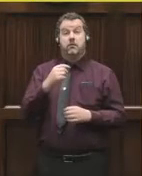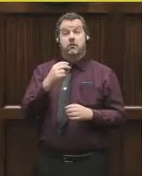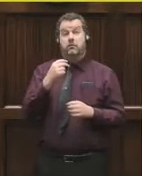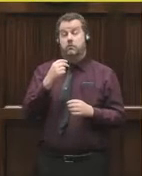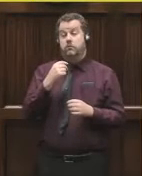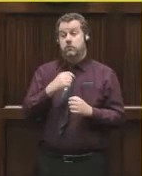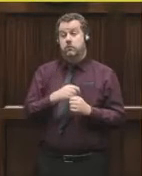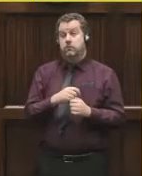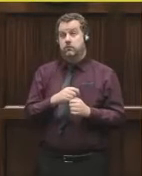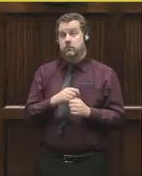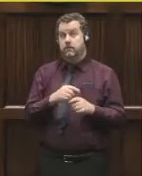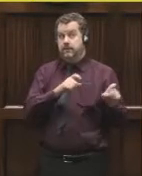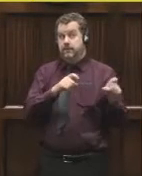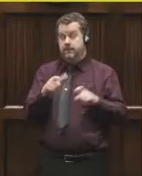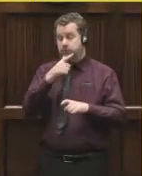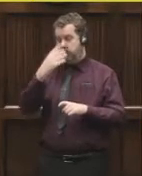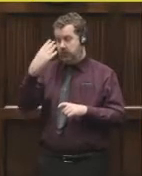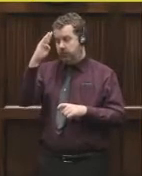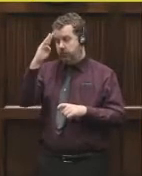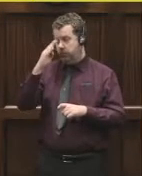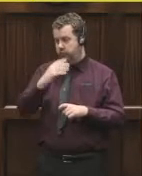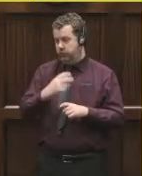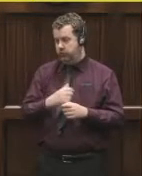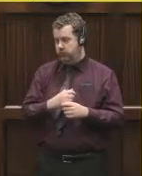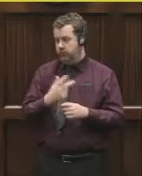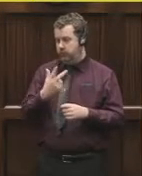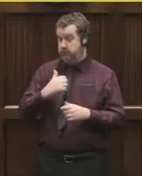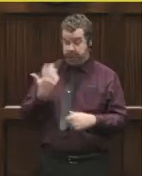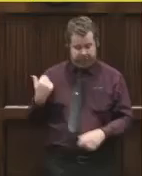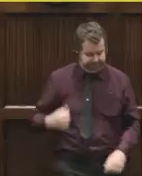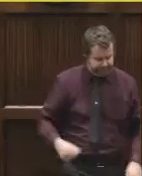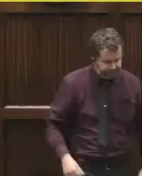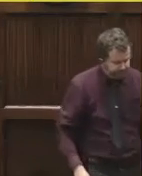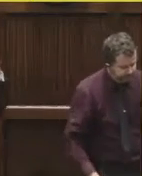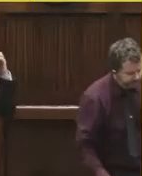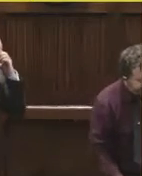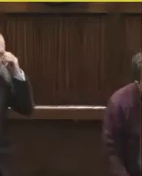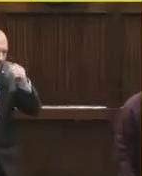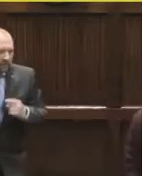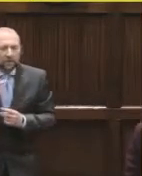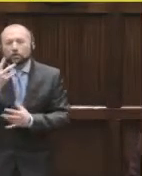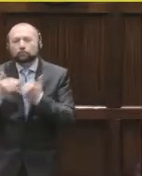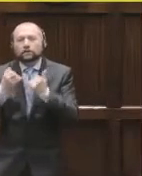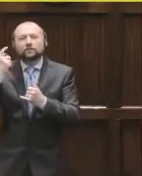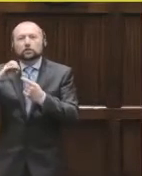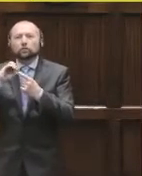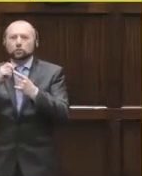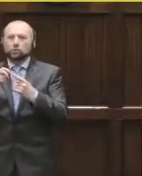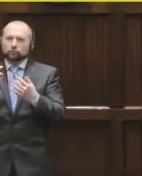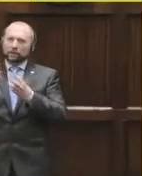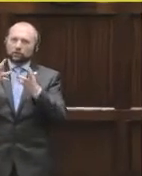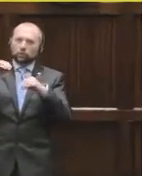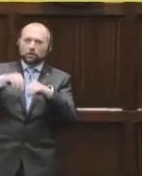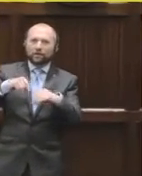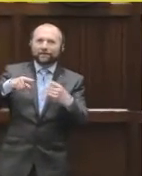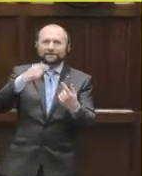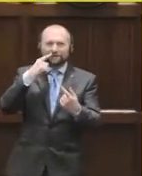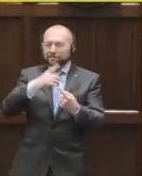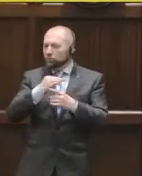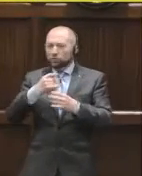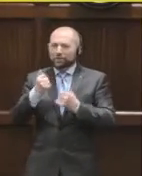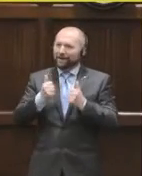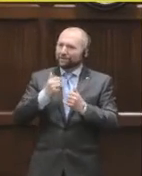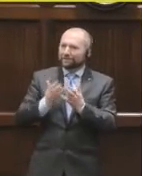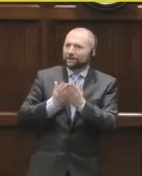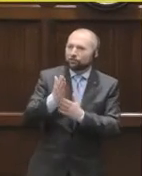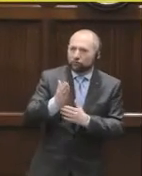abalta Lords le chéile le duine ag Lords Fridge Gaeilge imi fariste héan. Ní ró mé abalta tuigim an táhacht fuidir